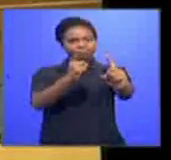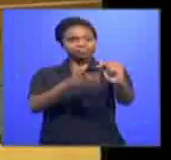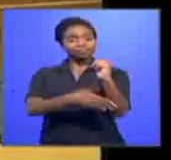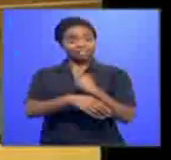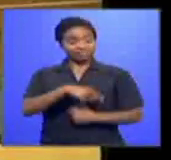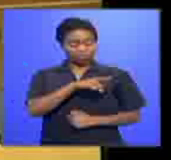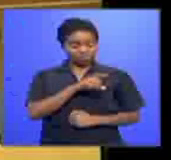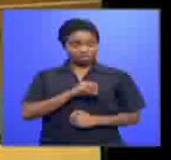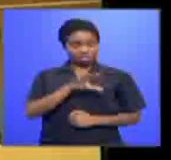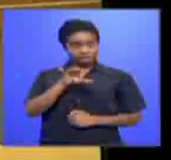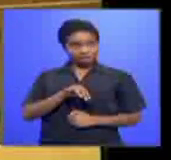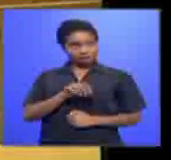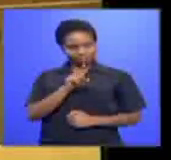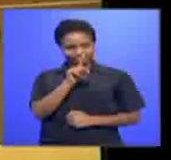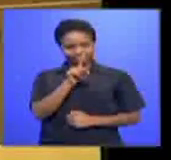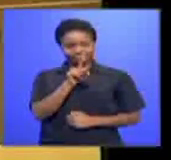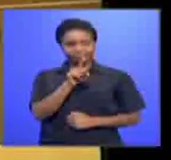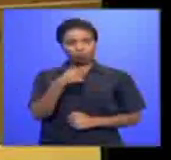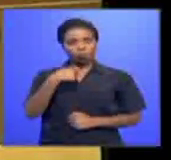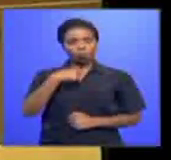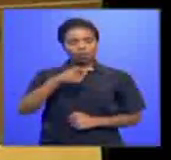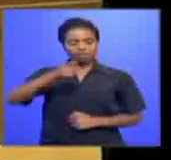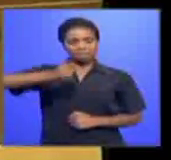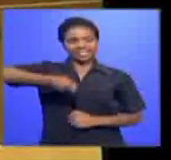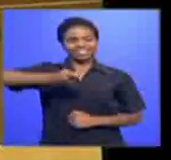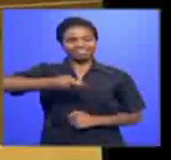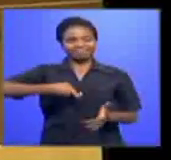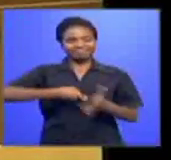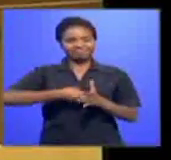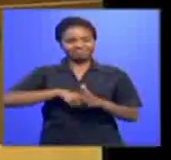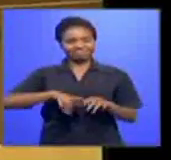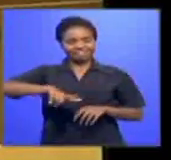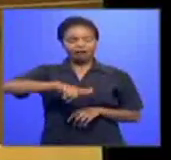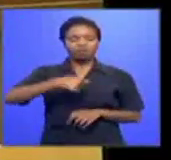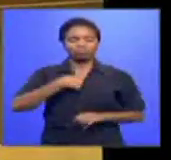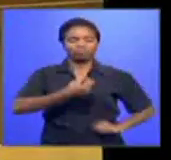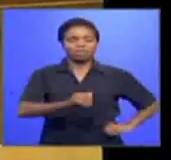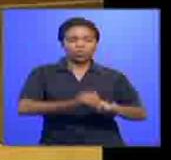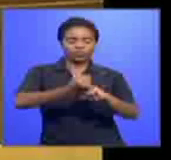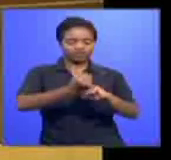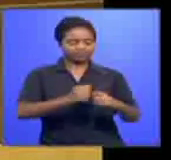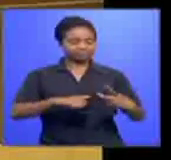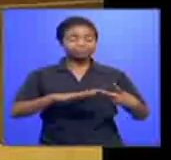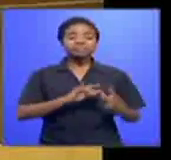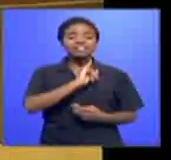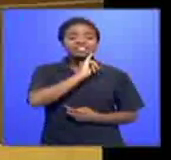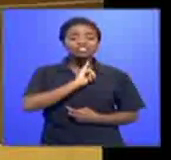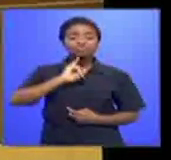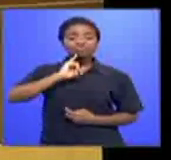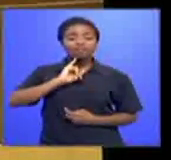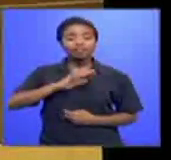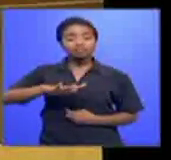supported their bid for statehood. The expansion of Israeli